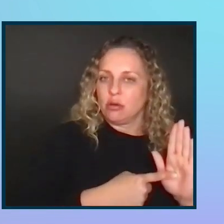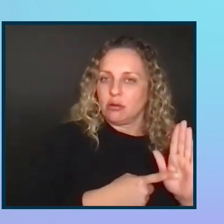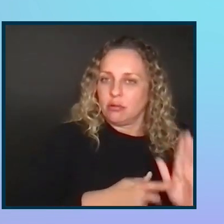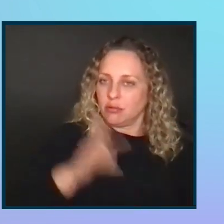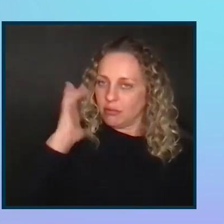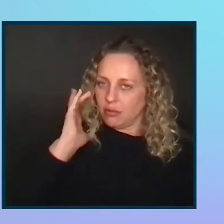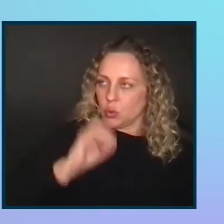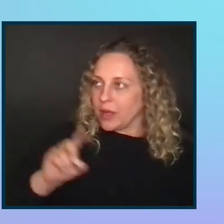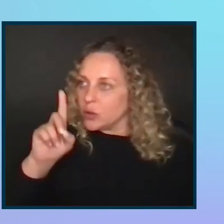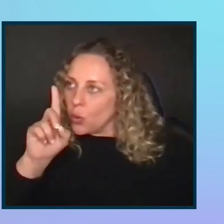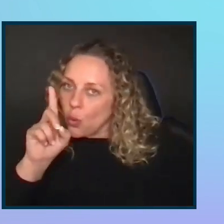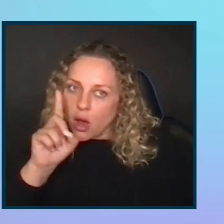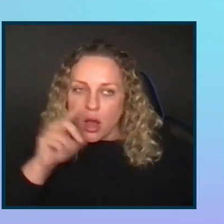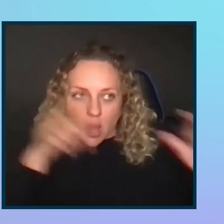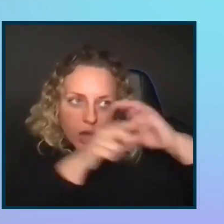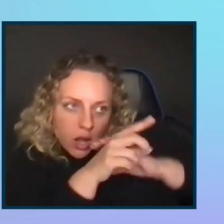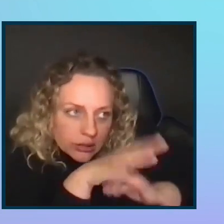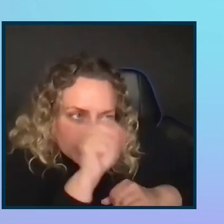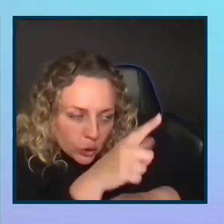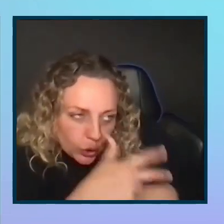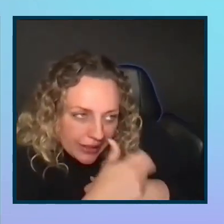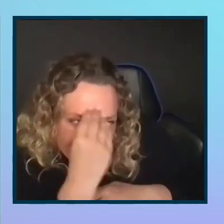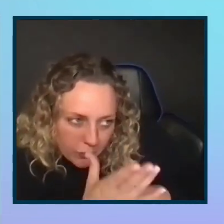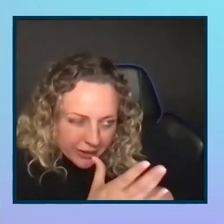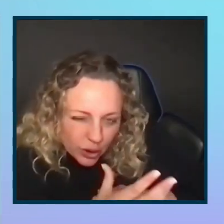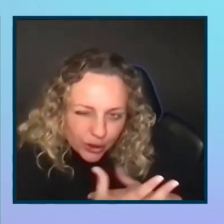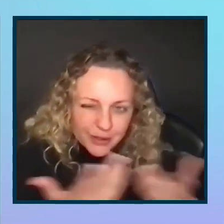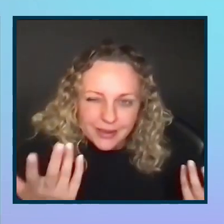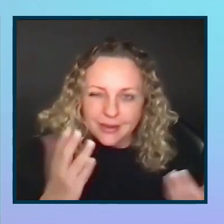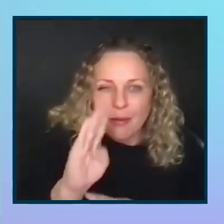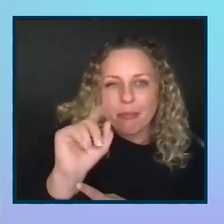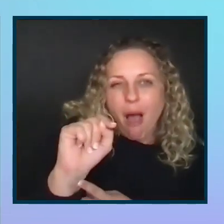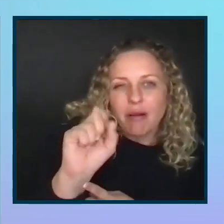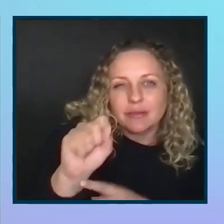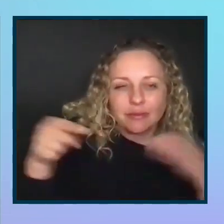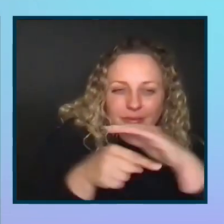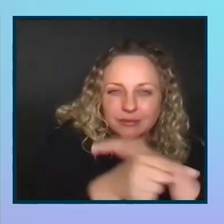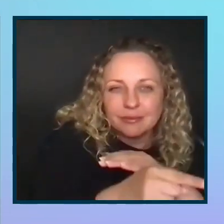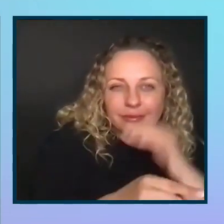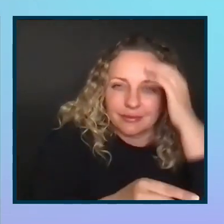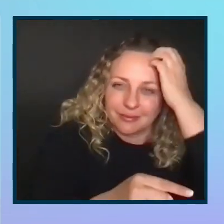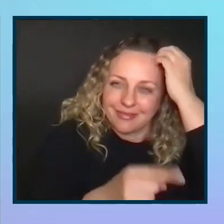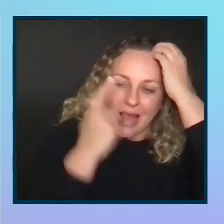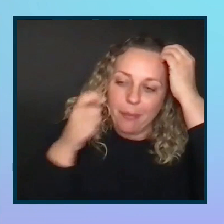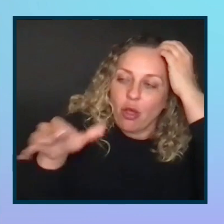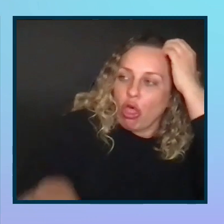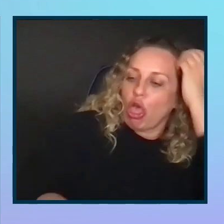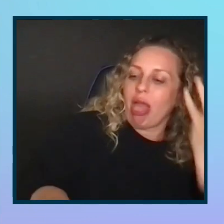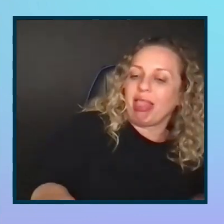People aren't like lurking in bushes to steal your data. It's going to be bots. It's going to be other things. It's not going to be because you set your phone down for 10